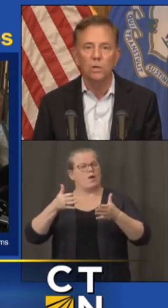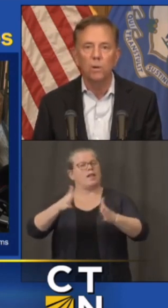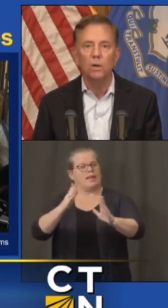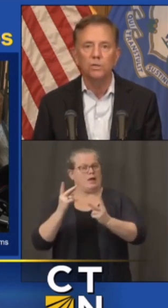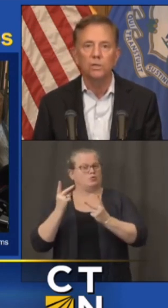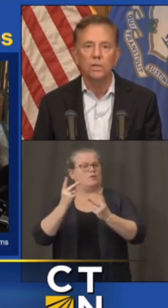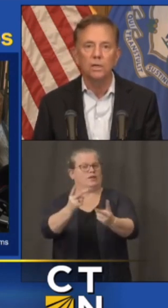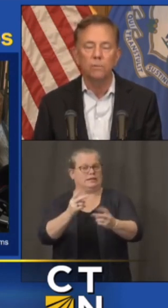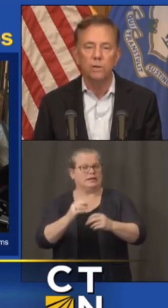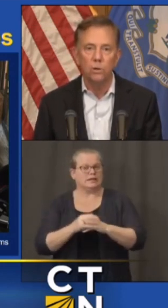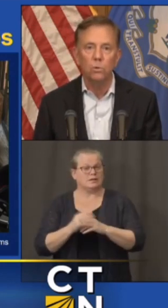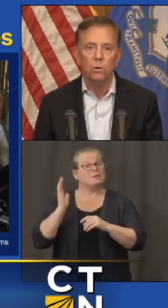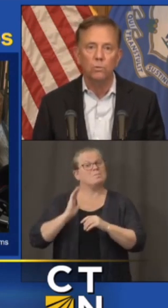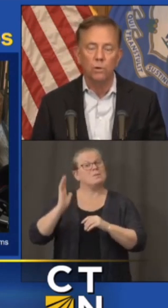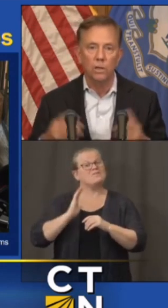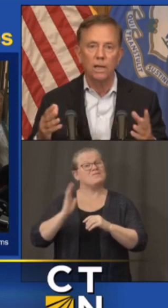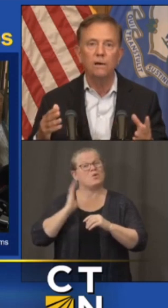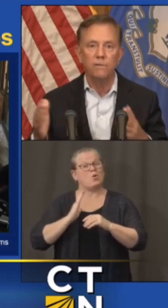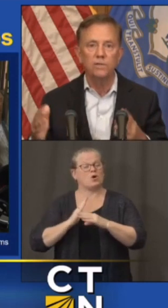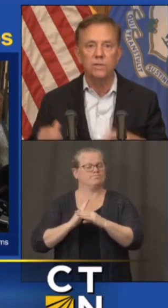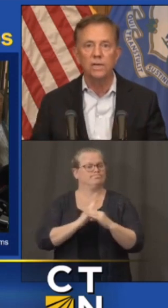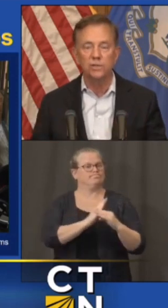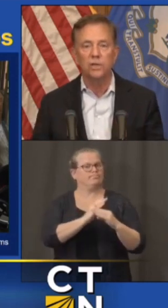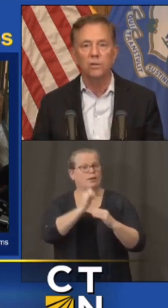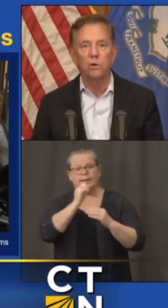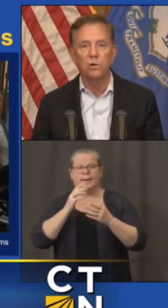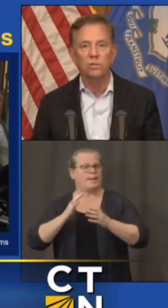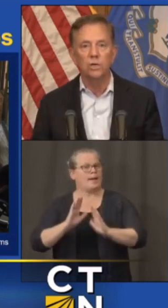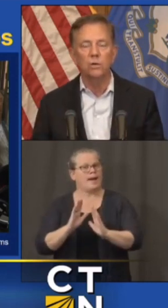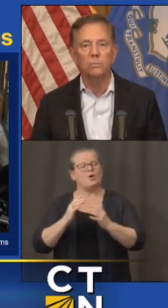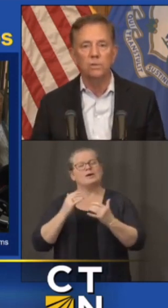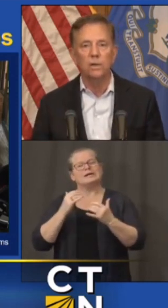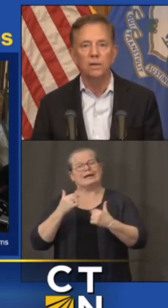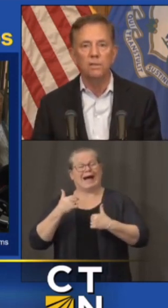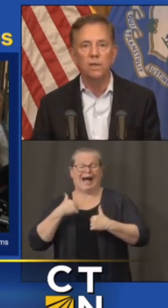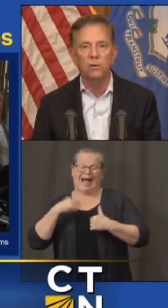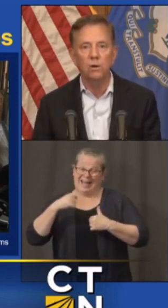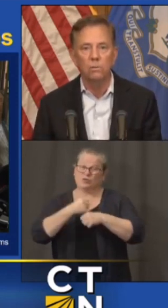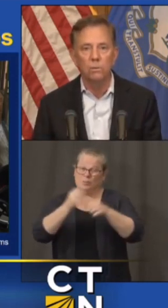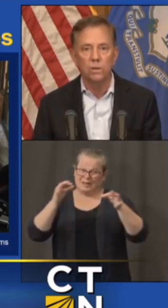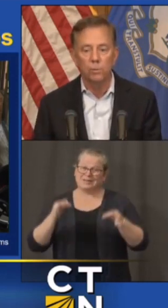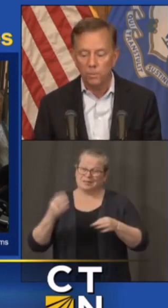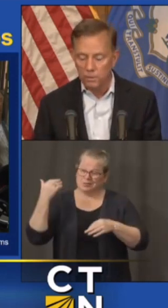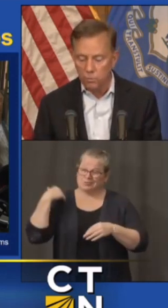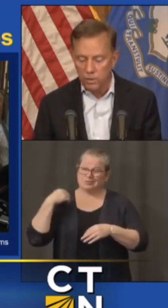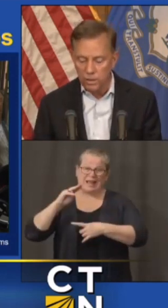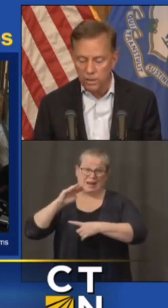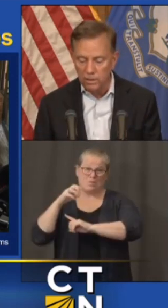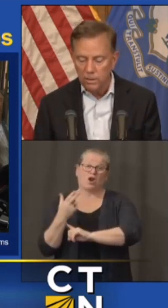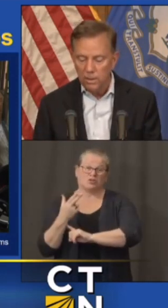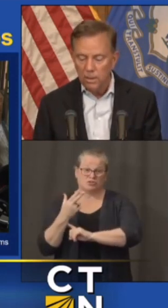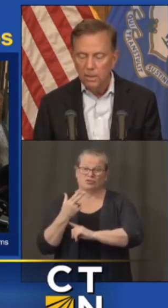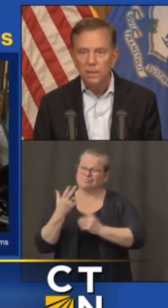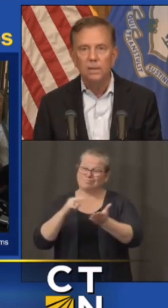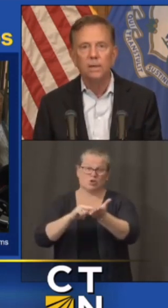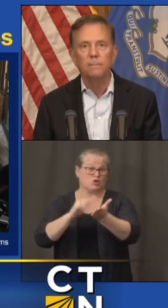call in early March that we no longer were going to allow visitation into our nursing homes. I think you know what the purpose was